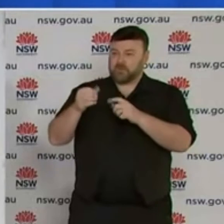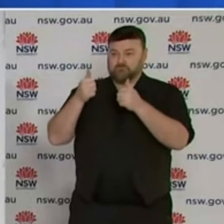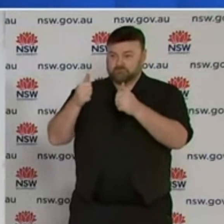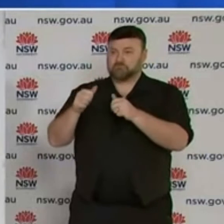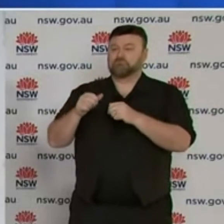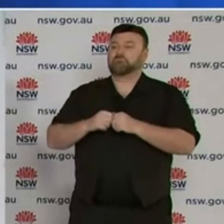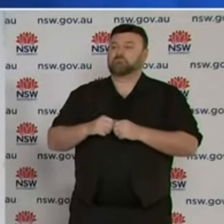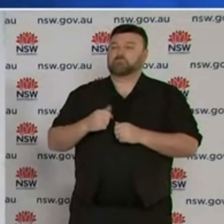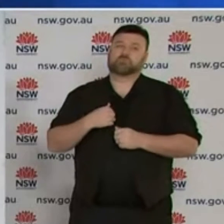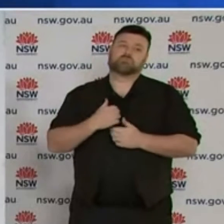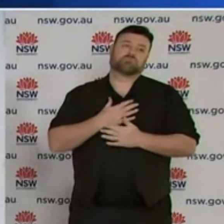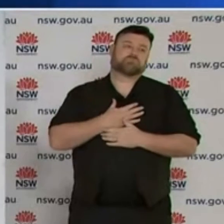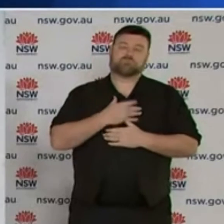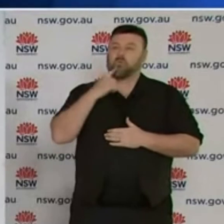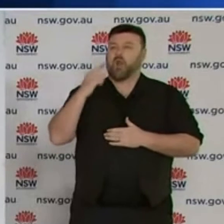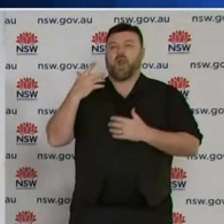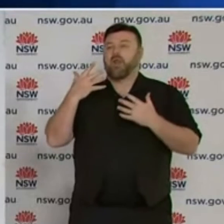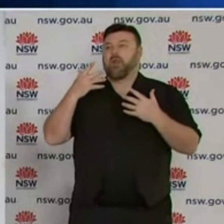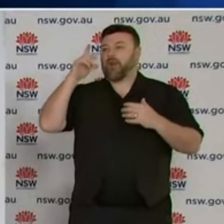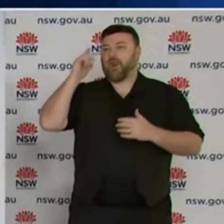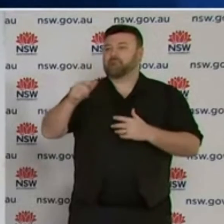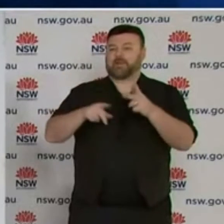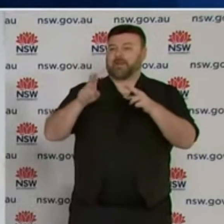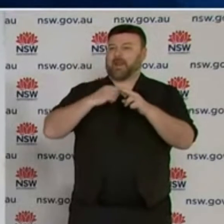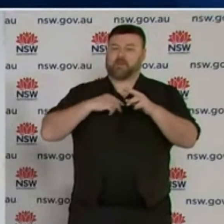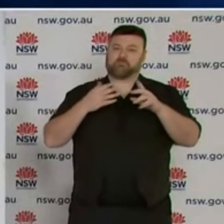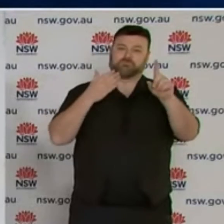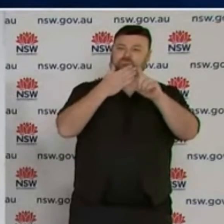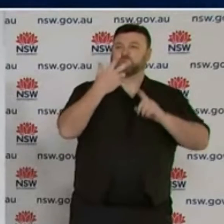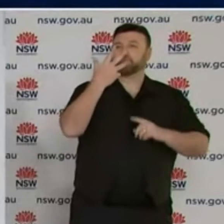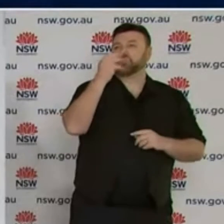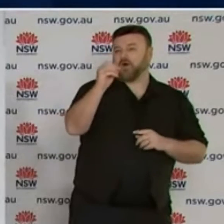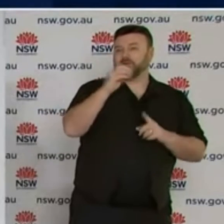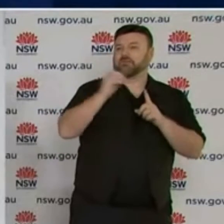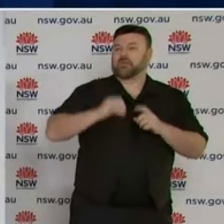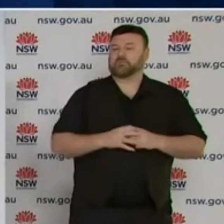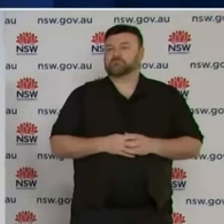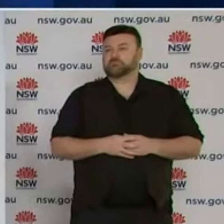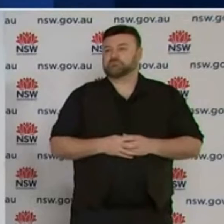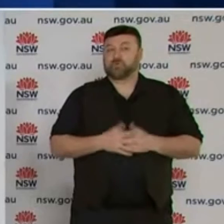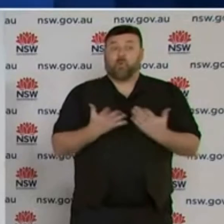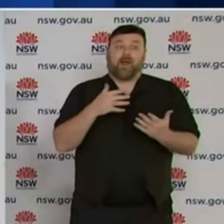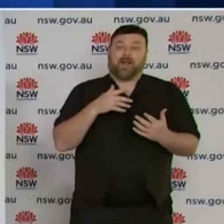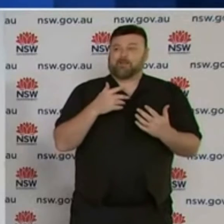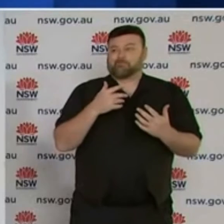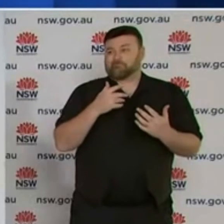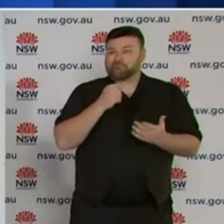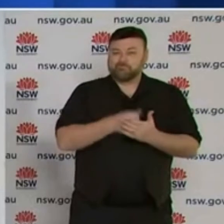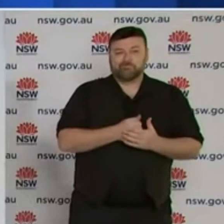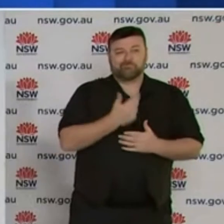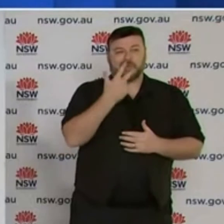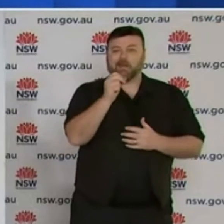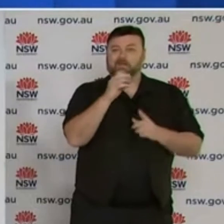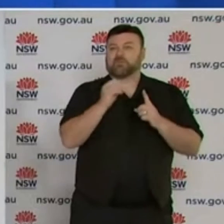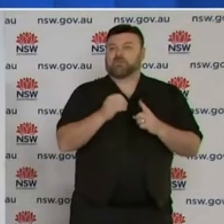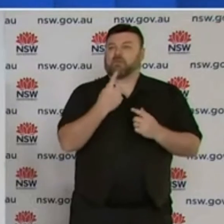around, I'd love to see towards 90, but at least mid-80s one-dose vaccination for adults. And given the pace of 12 to